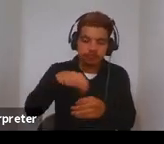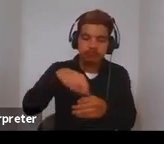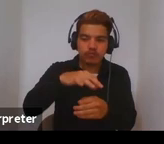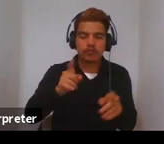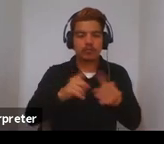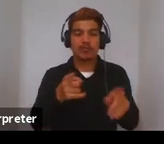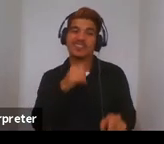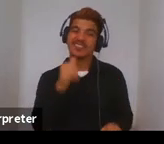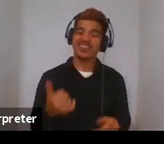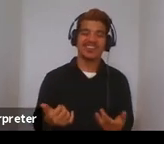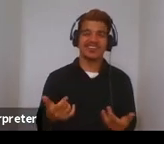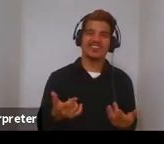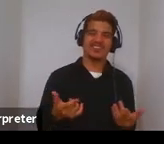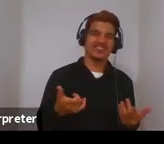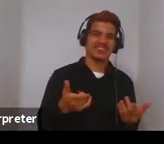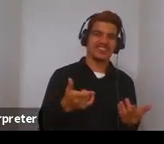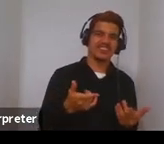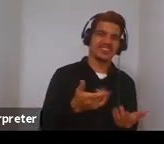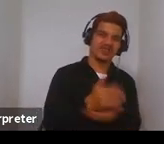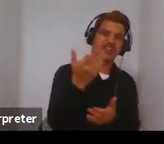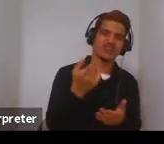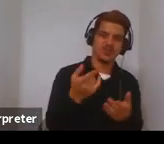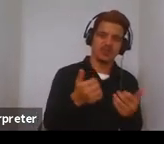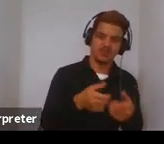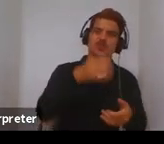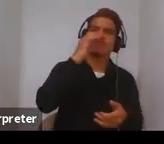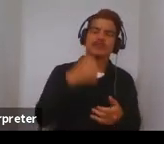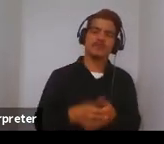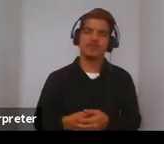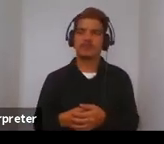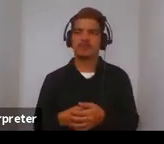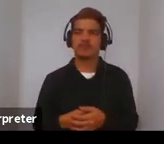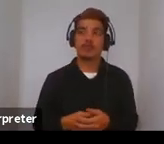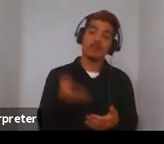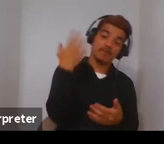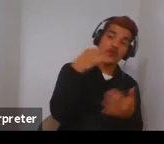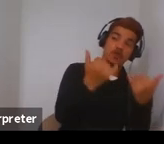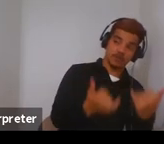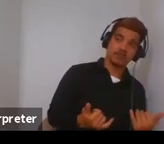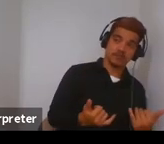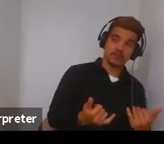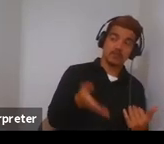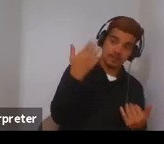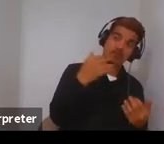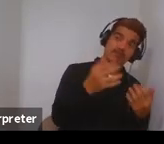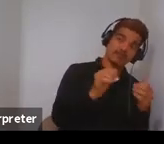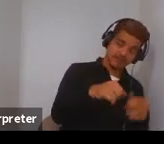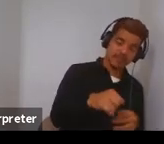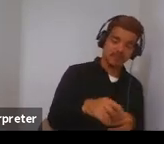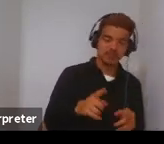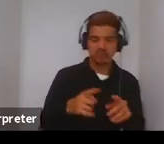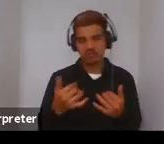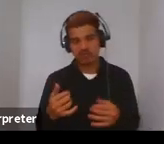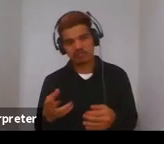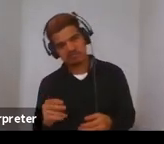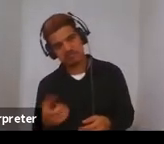no obligation to drink the tea. They did want tea, now they don't. Some people change their mind in the time that it takes to boil the kettle,